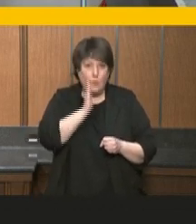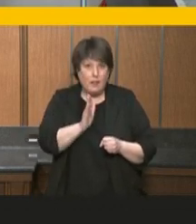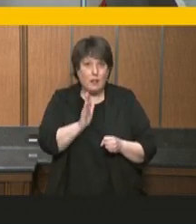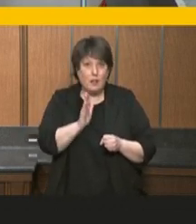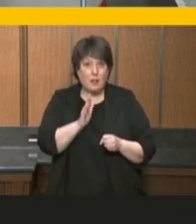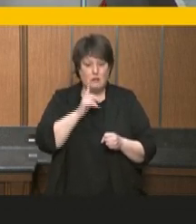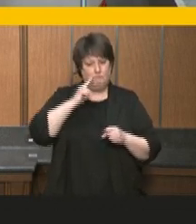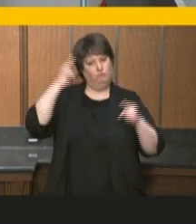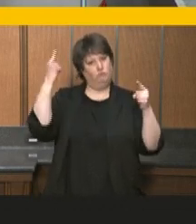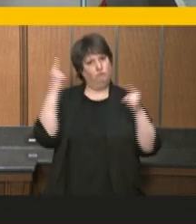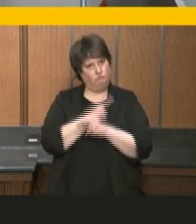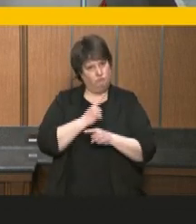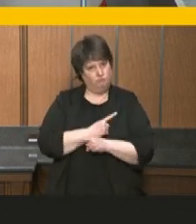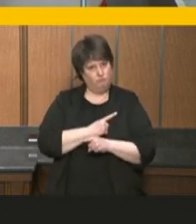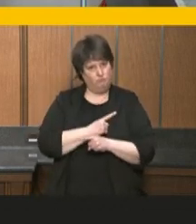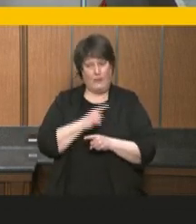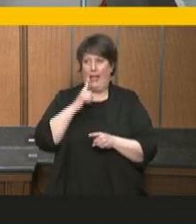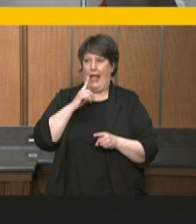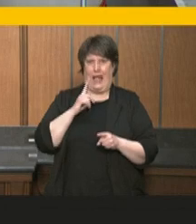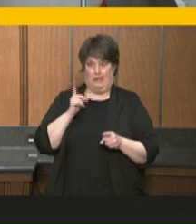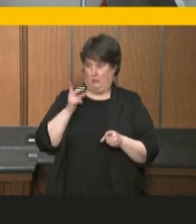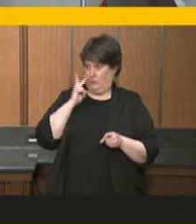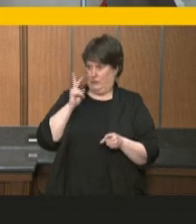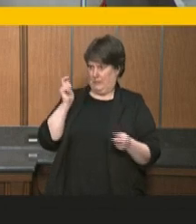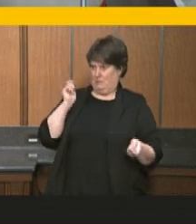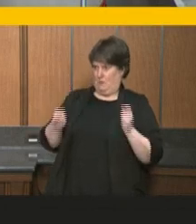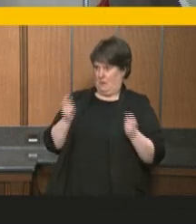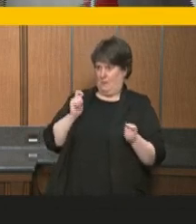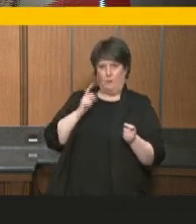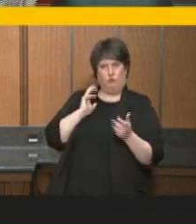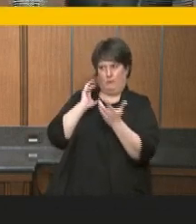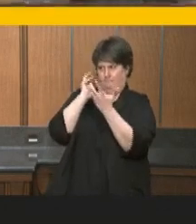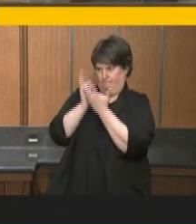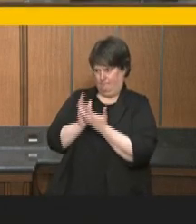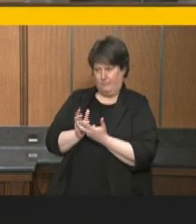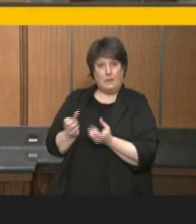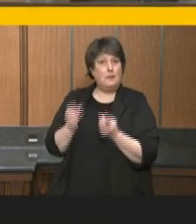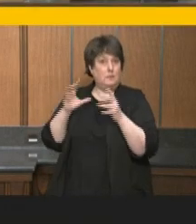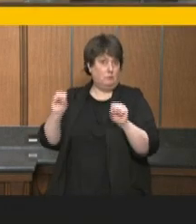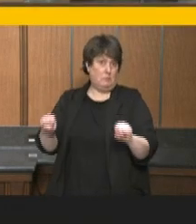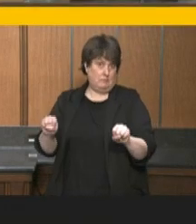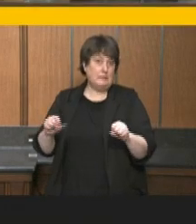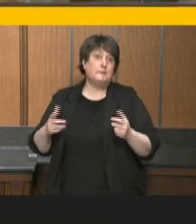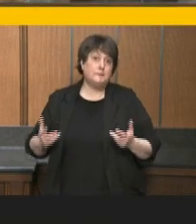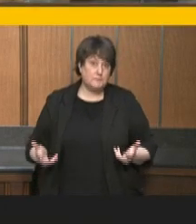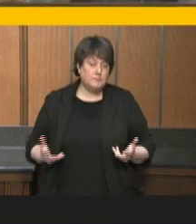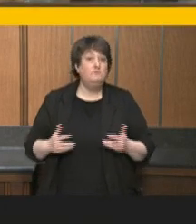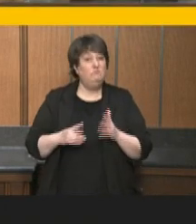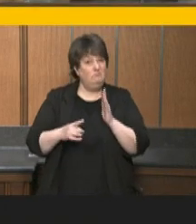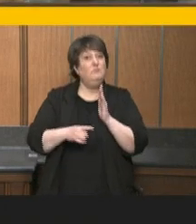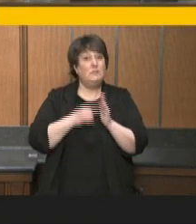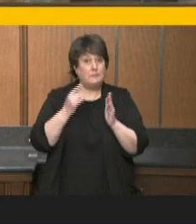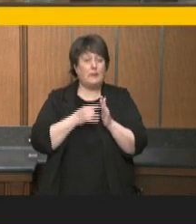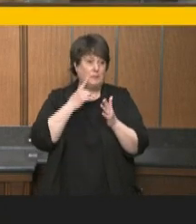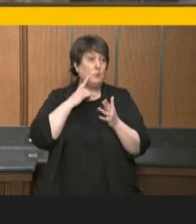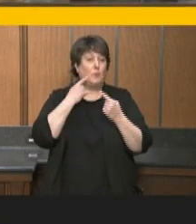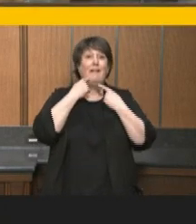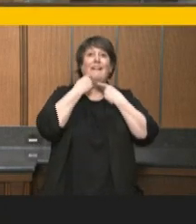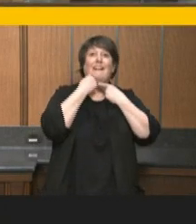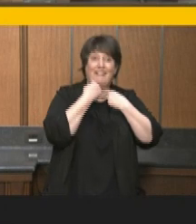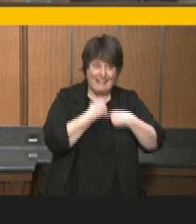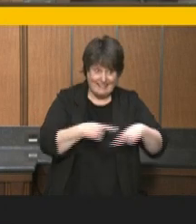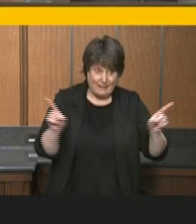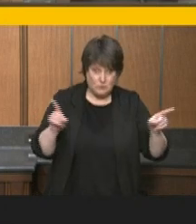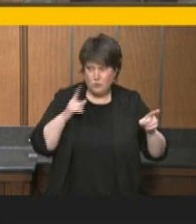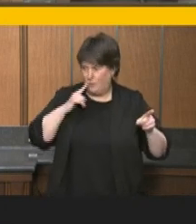the agility that this situation demands. It is going to sometimes mean that we make announcements to you of decisions